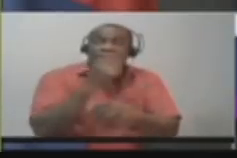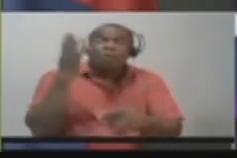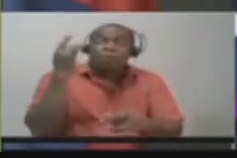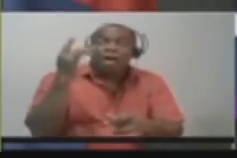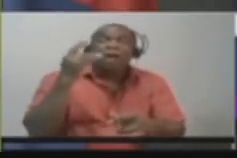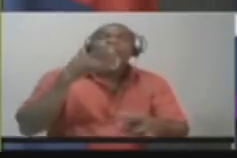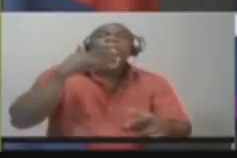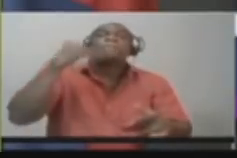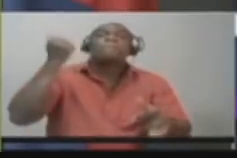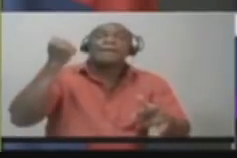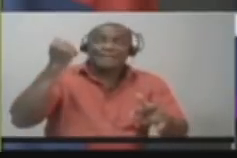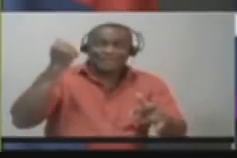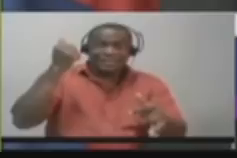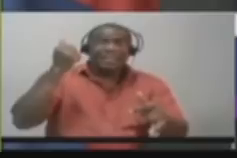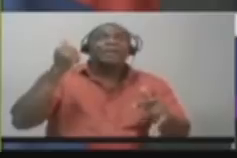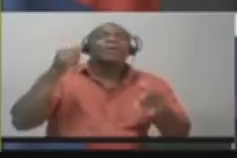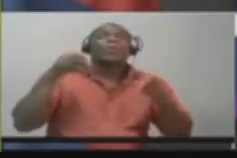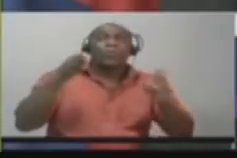facing down this virus.